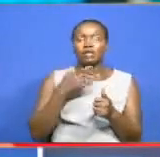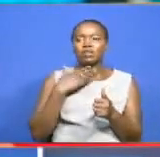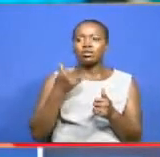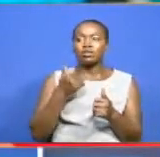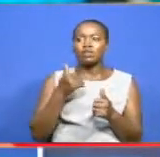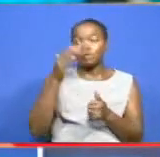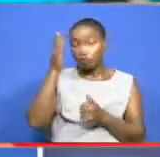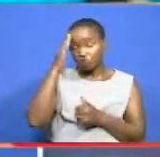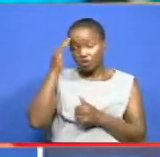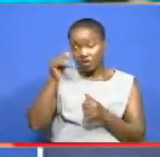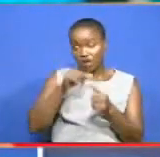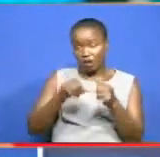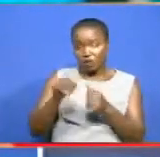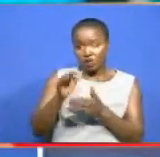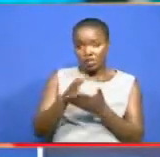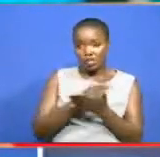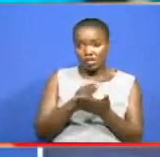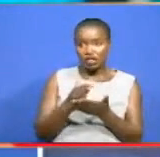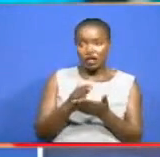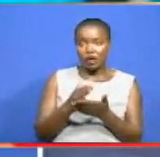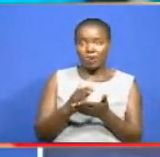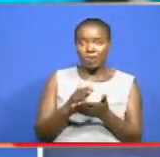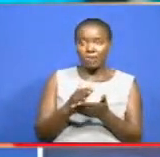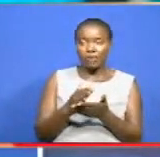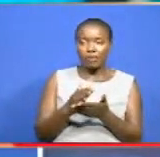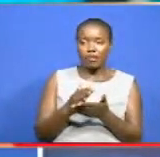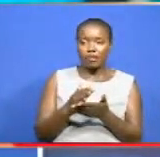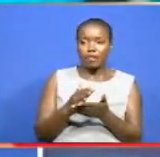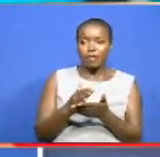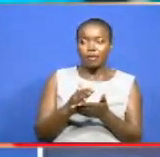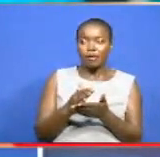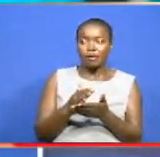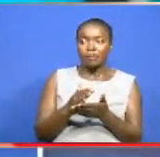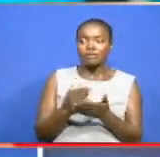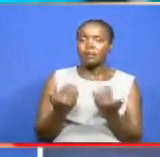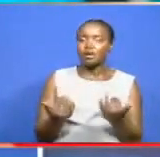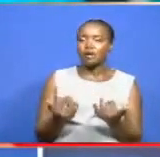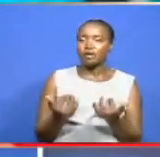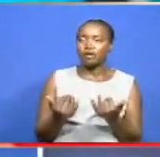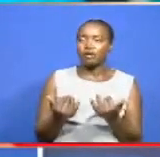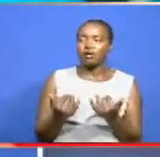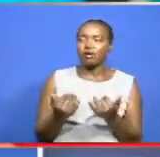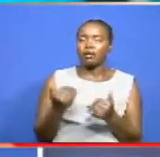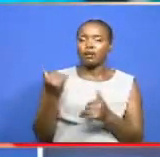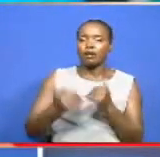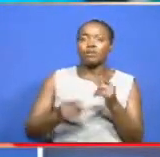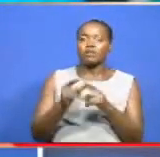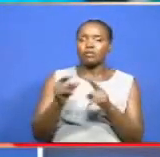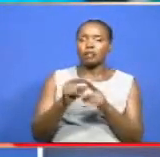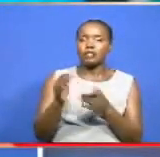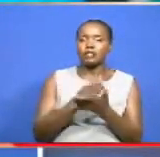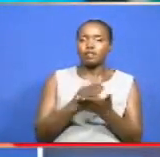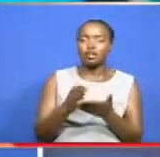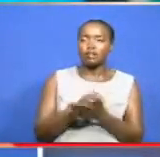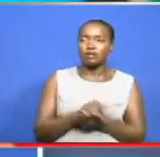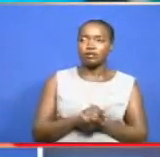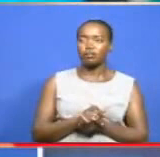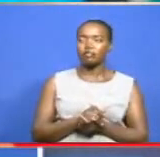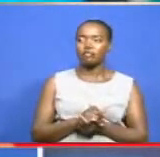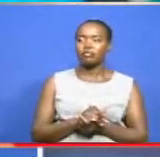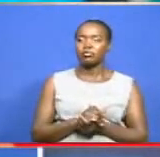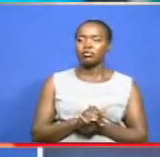about the sector. Maybe we can start with Olga. Olga, tell us your last word. Thank